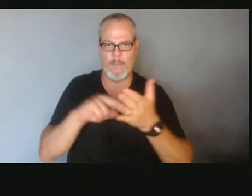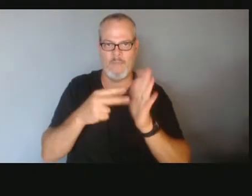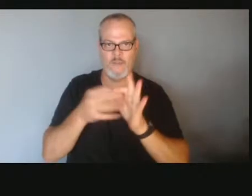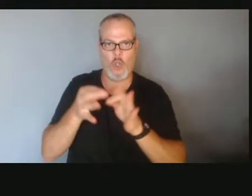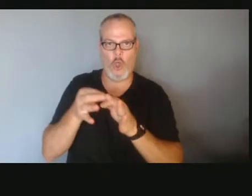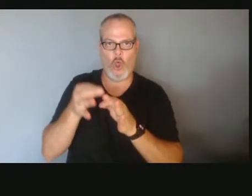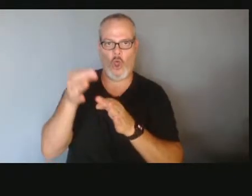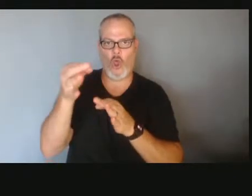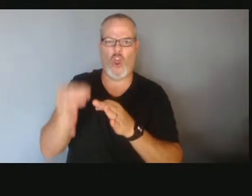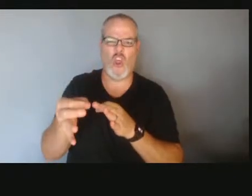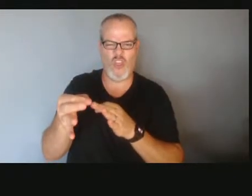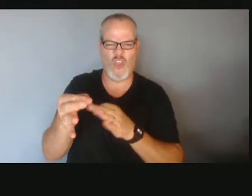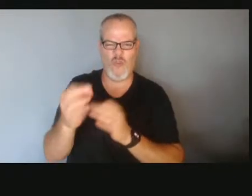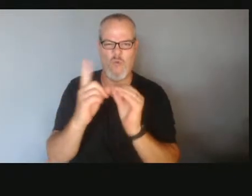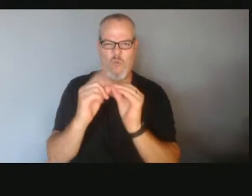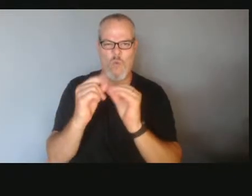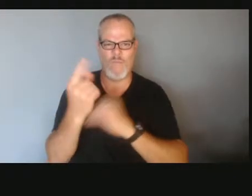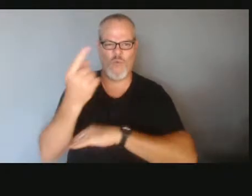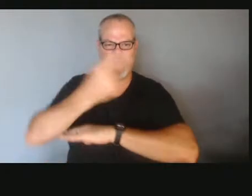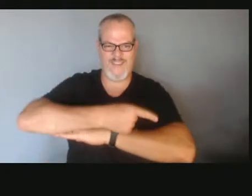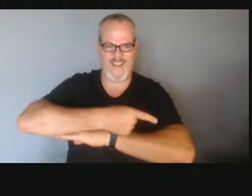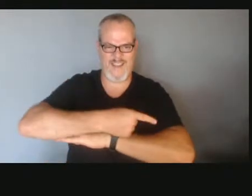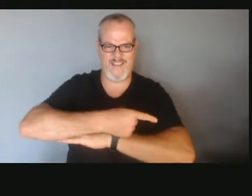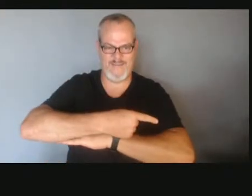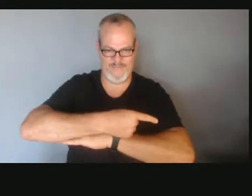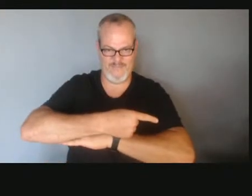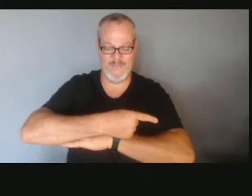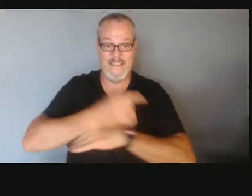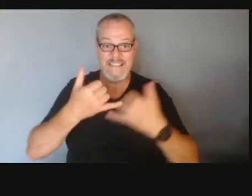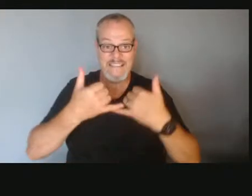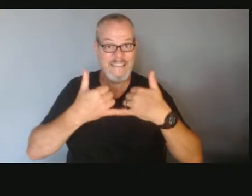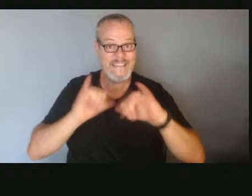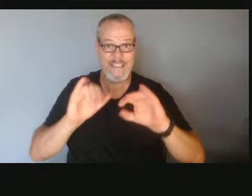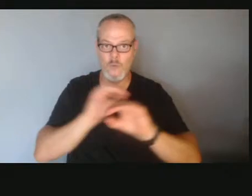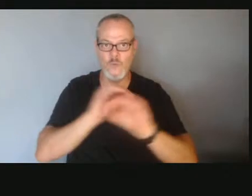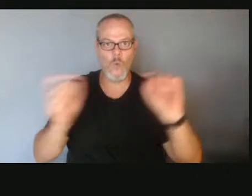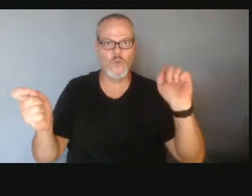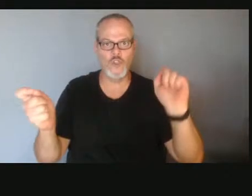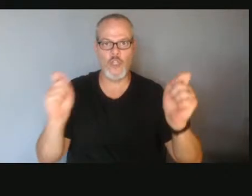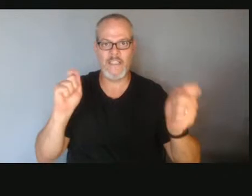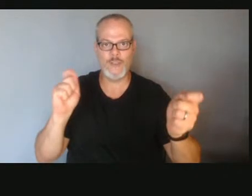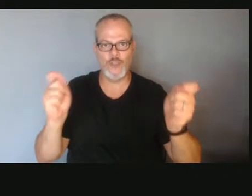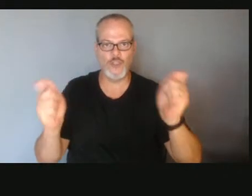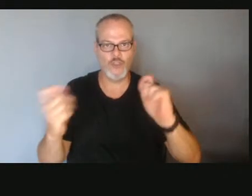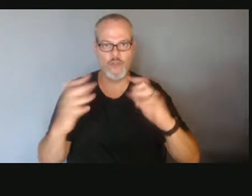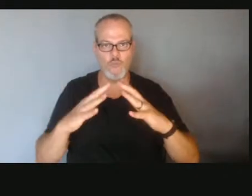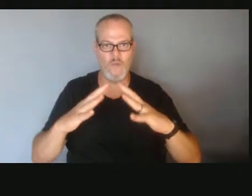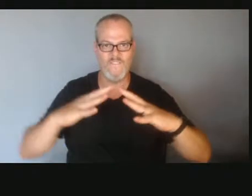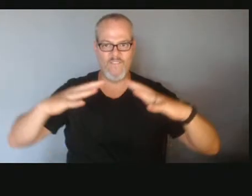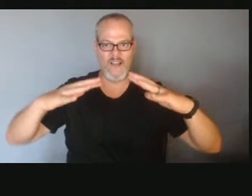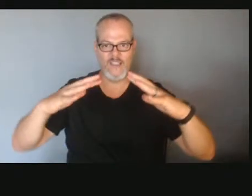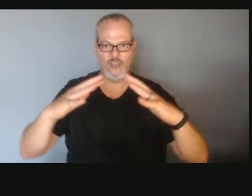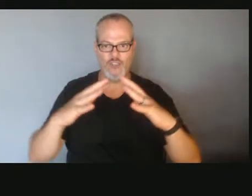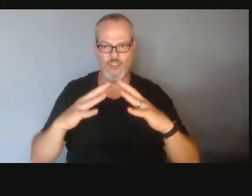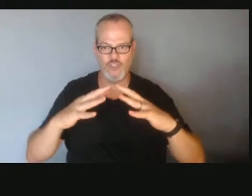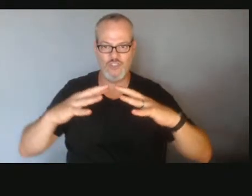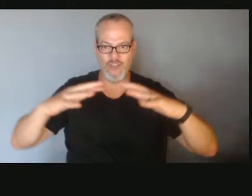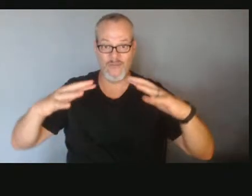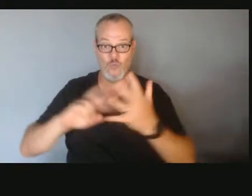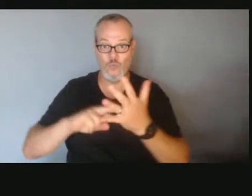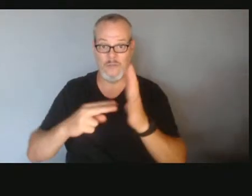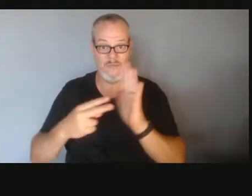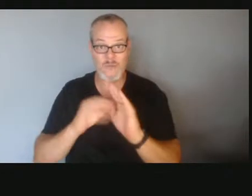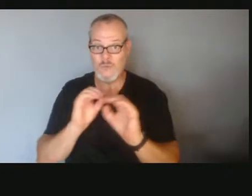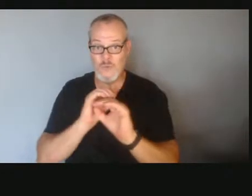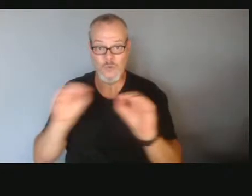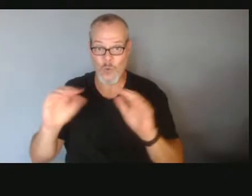This is still without changes in inflation, which would affect the models. And once again, periods of no inflation